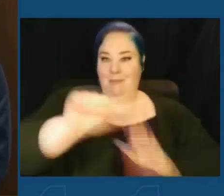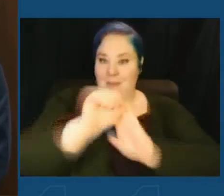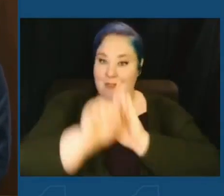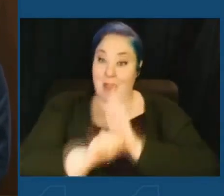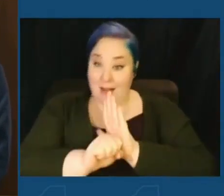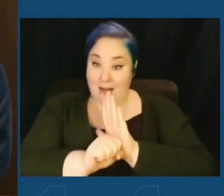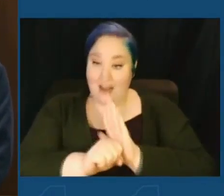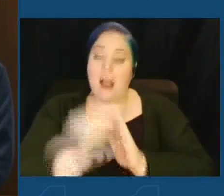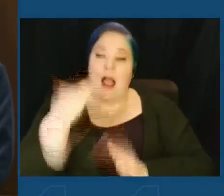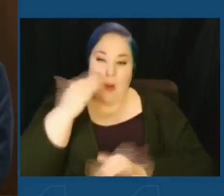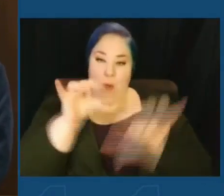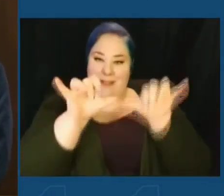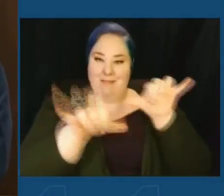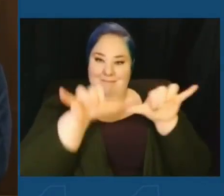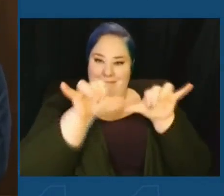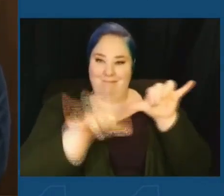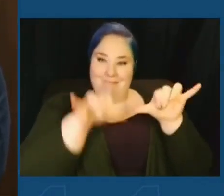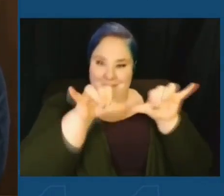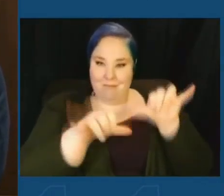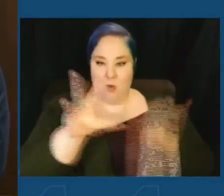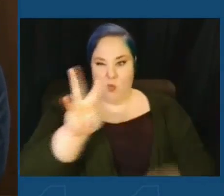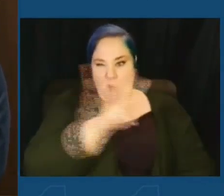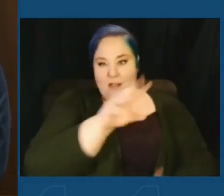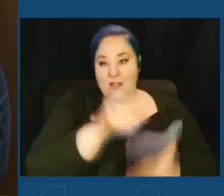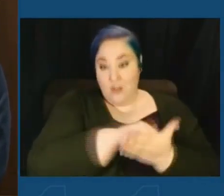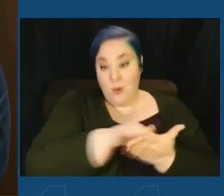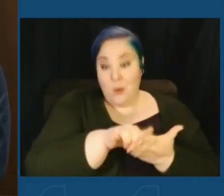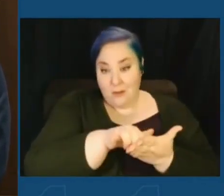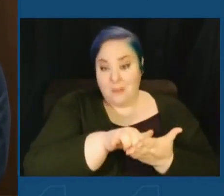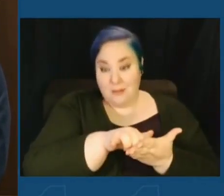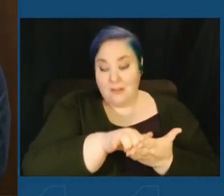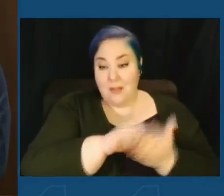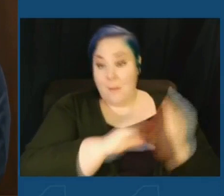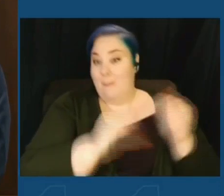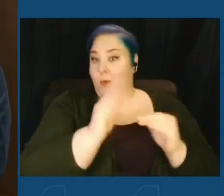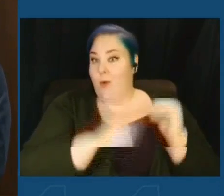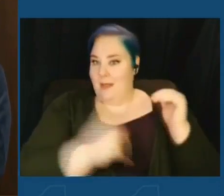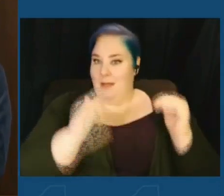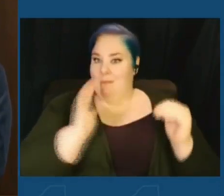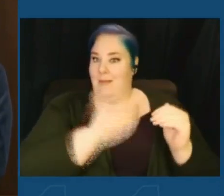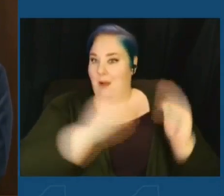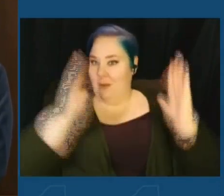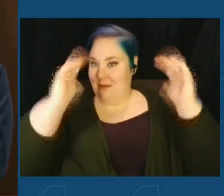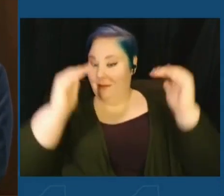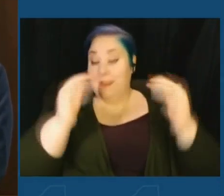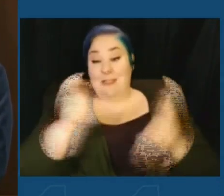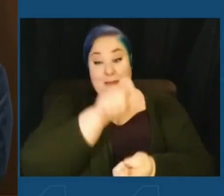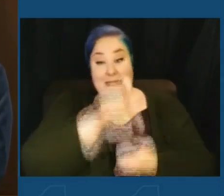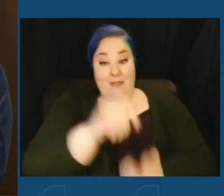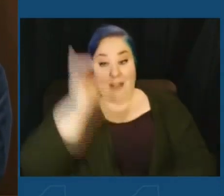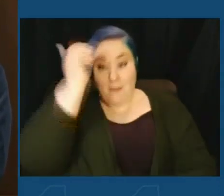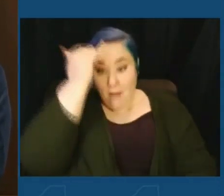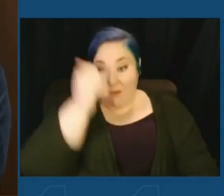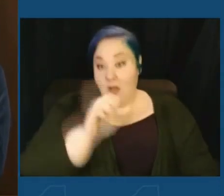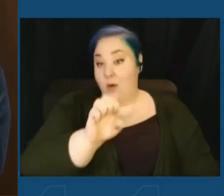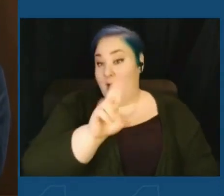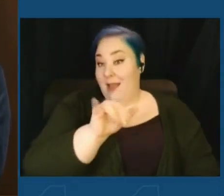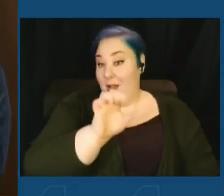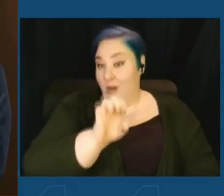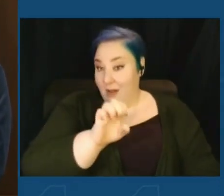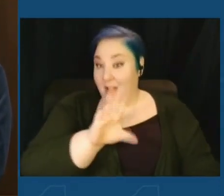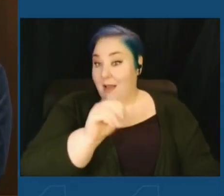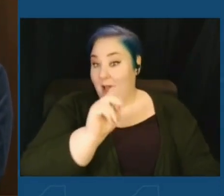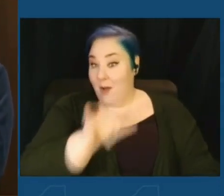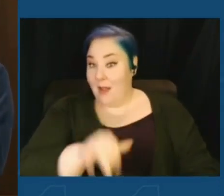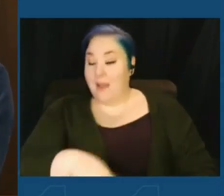lingered far longer over Western New York than we anticipated, particularly this part of Erie County and the city of Buffalo. So we're working really hard to get the